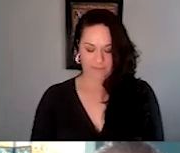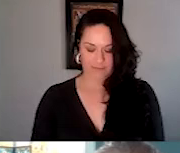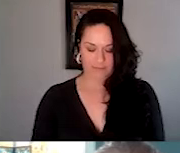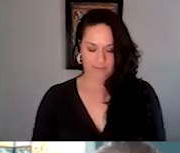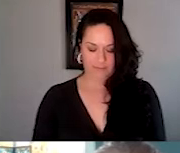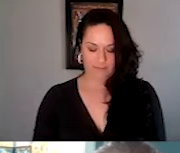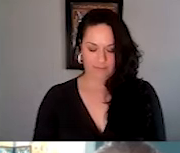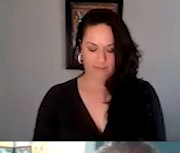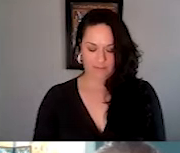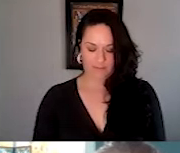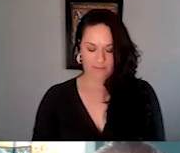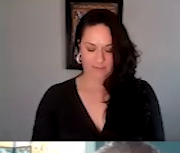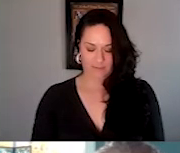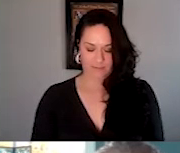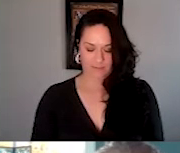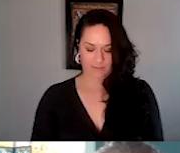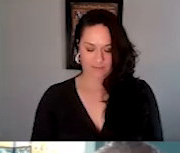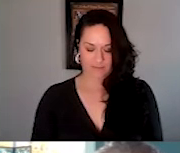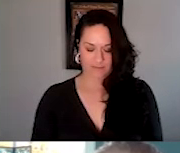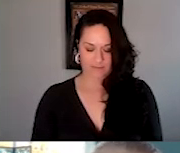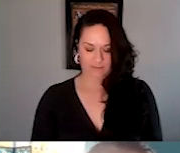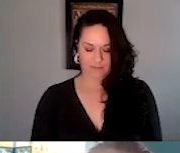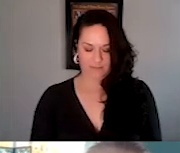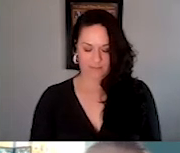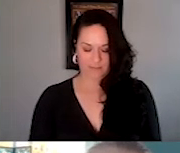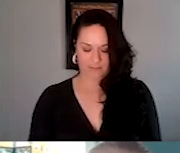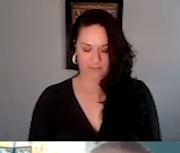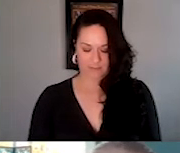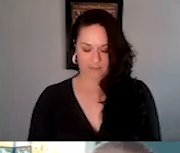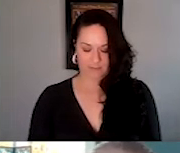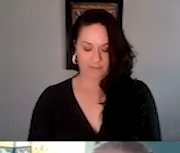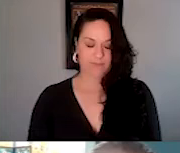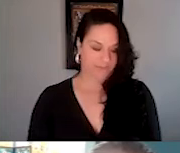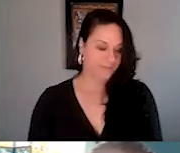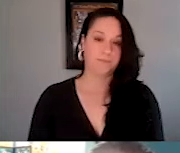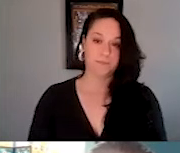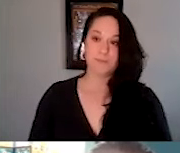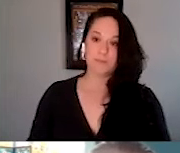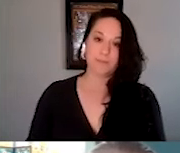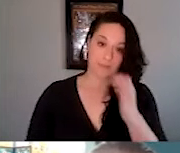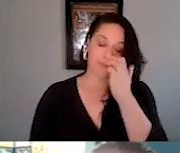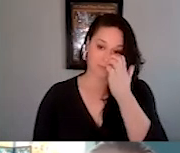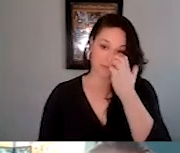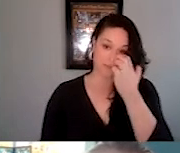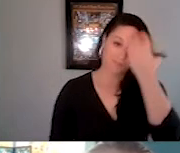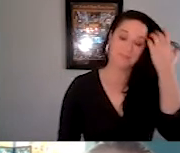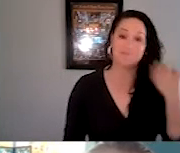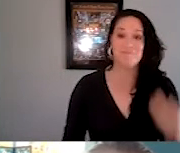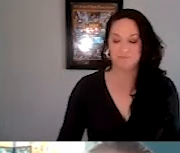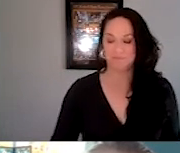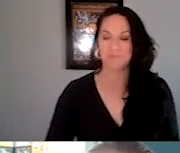level, or the state level, if you're trying to make change on the state level, the better. And in all honesty, even in Washington,